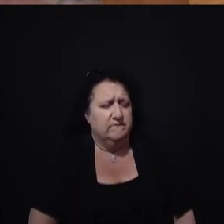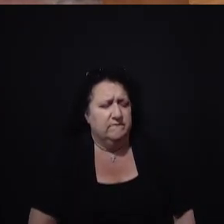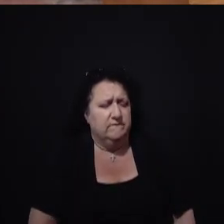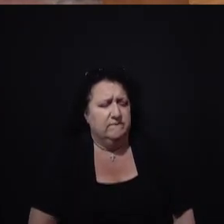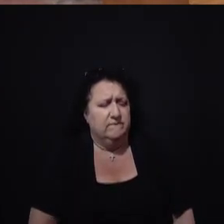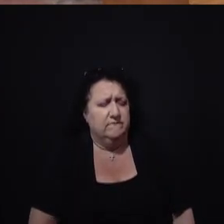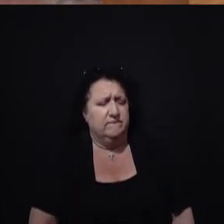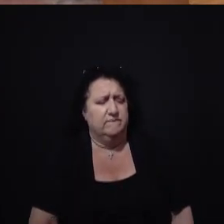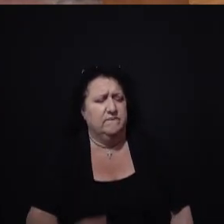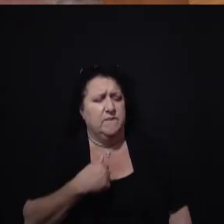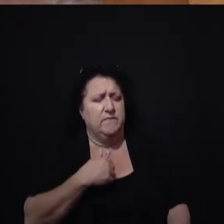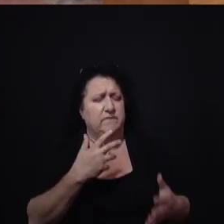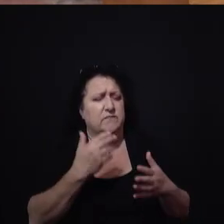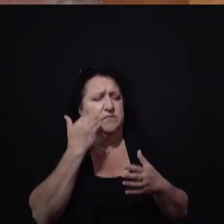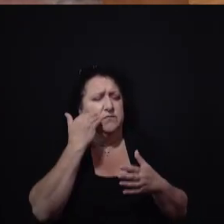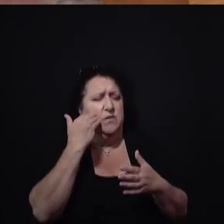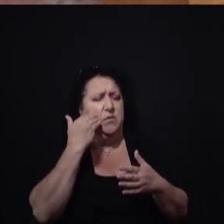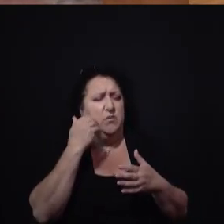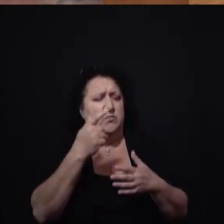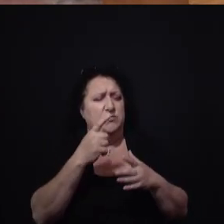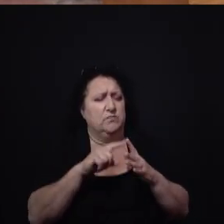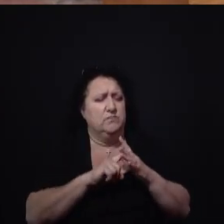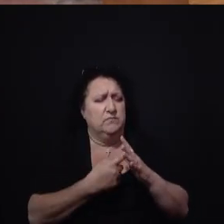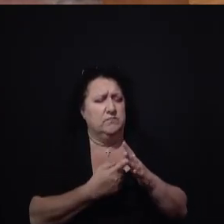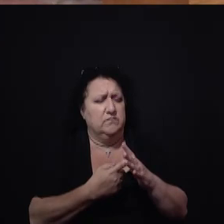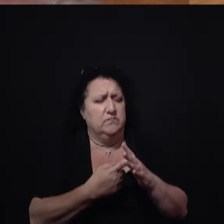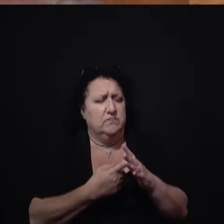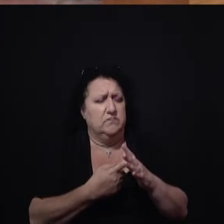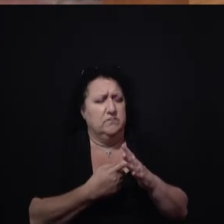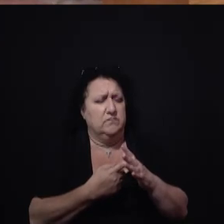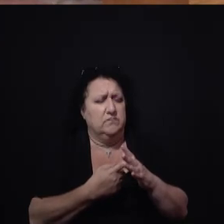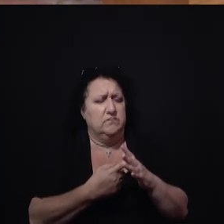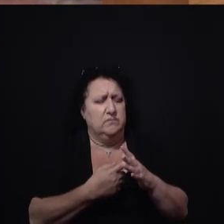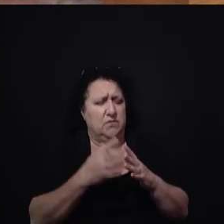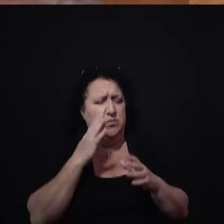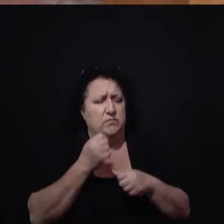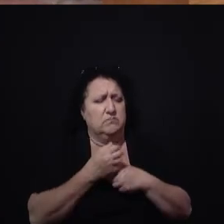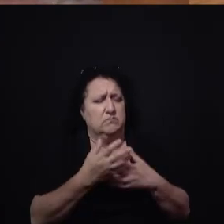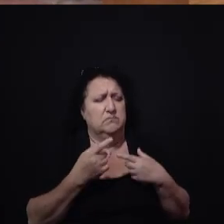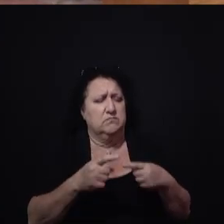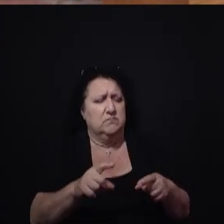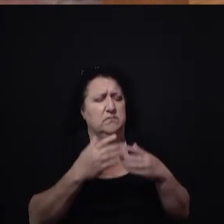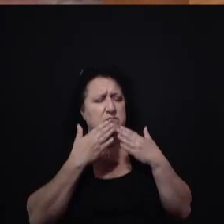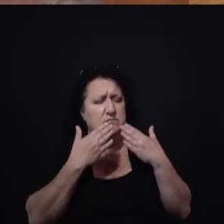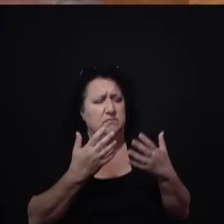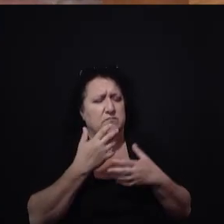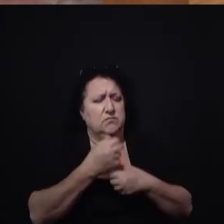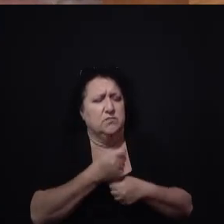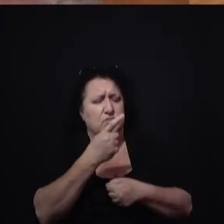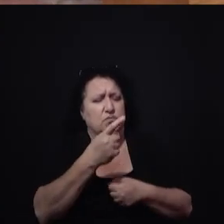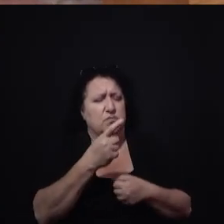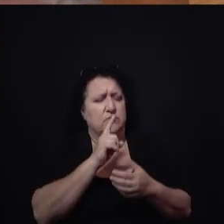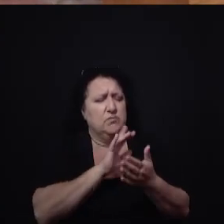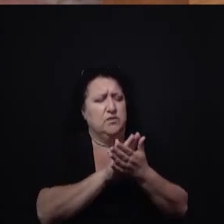We know what you have begun, you will bring to completion. And we thank you, we trust you, we praise you for it.